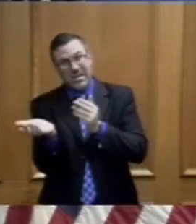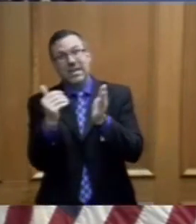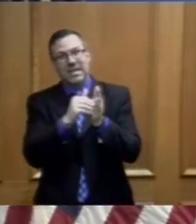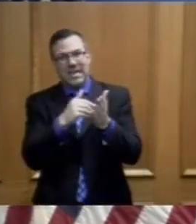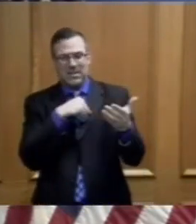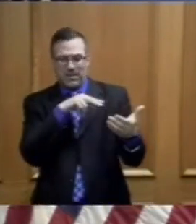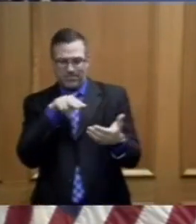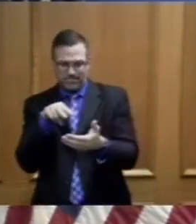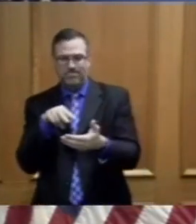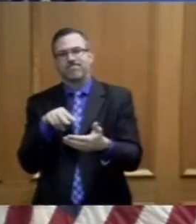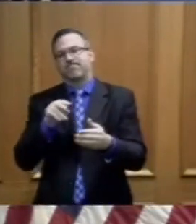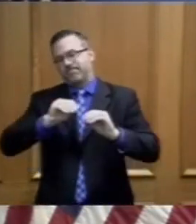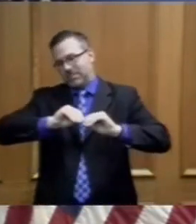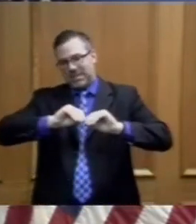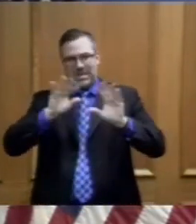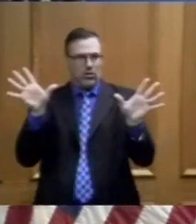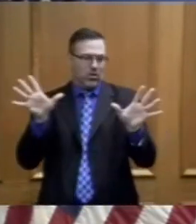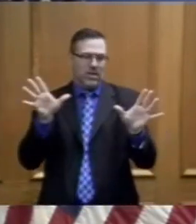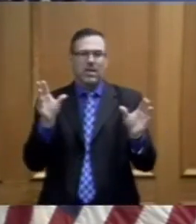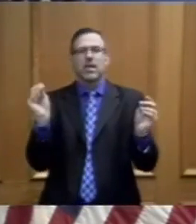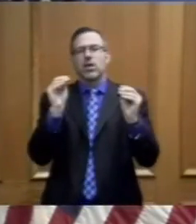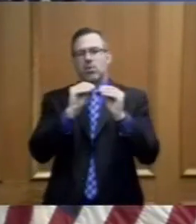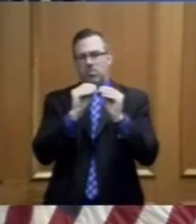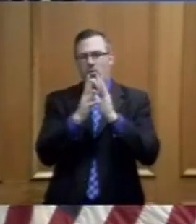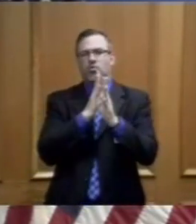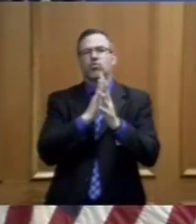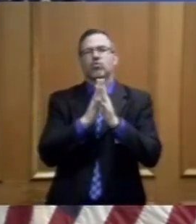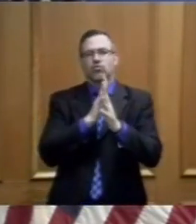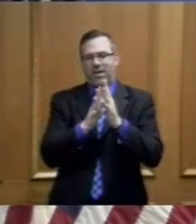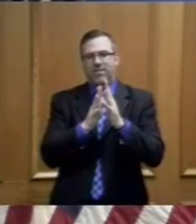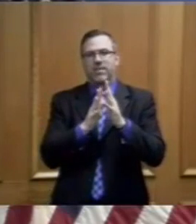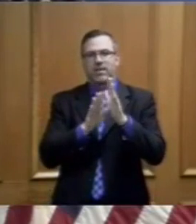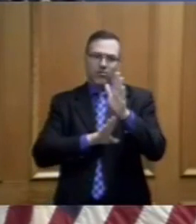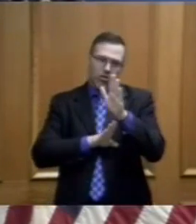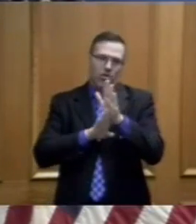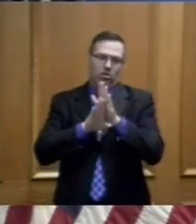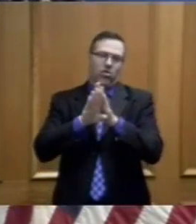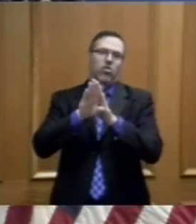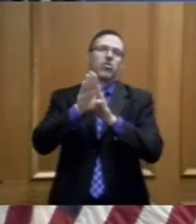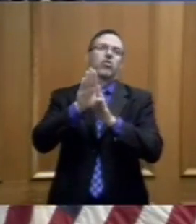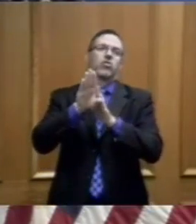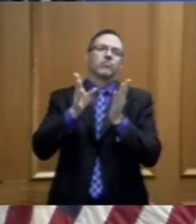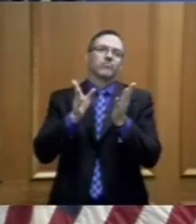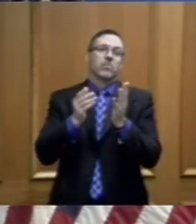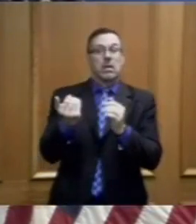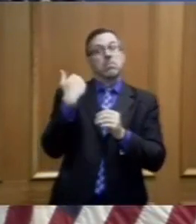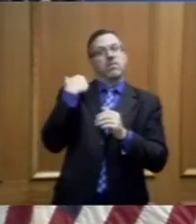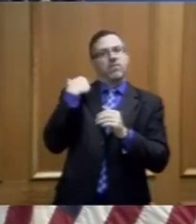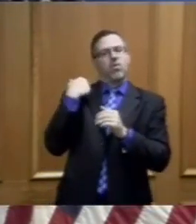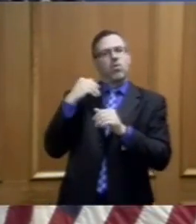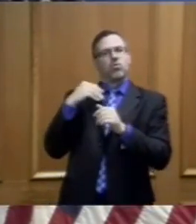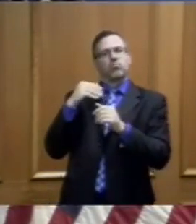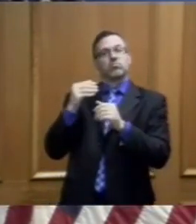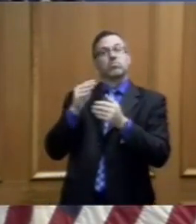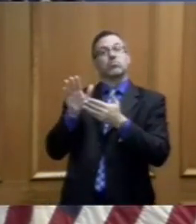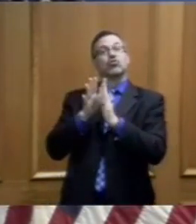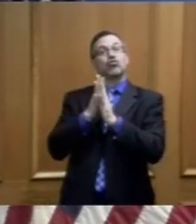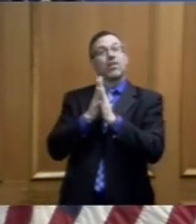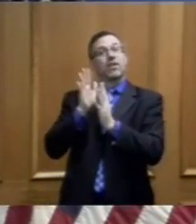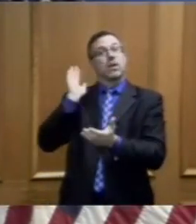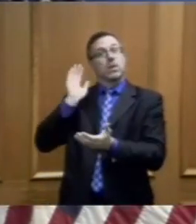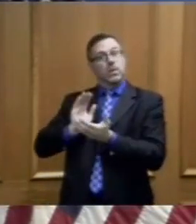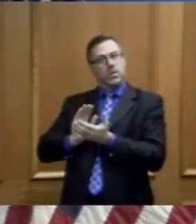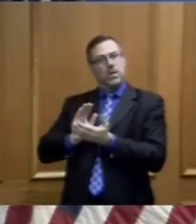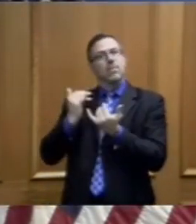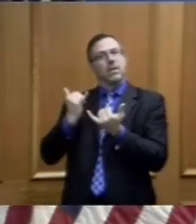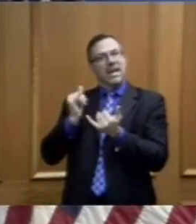a rise in movement back to levels that we hadn't had for many days before. The